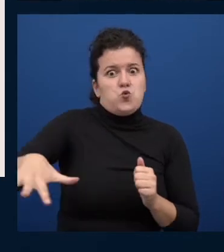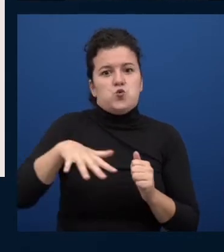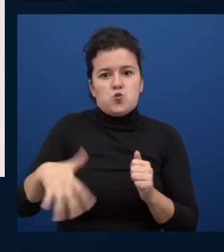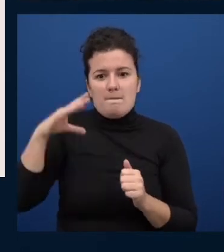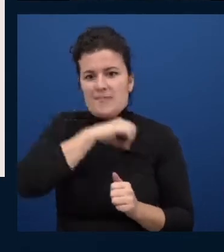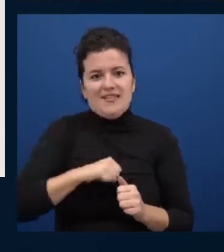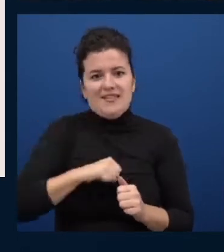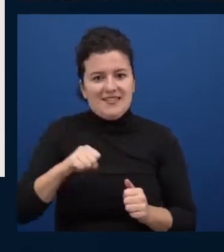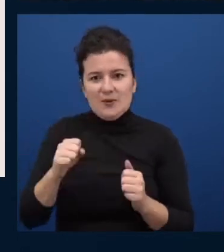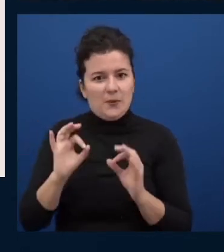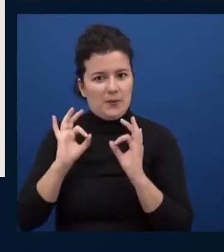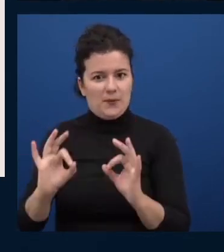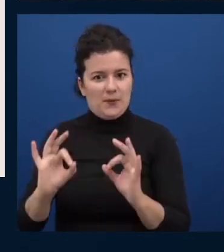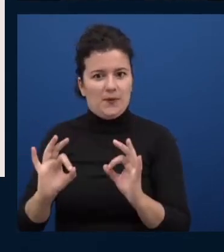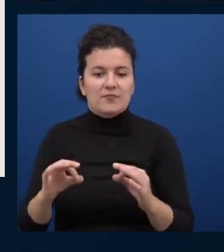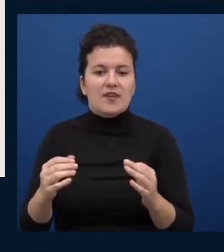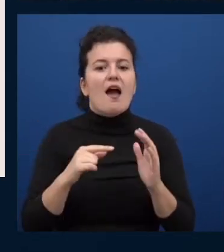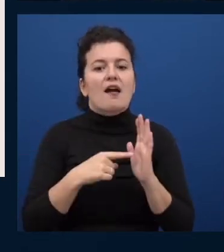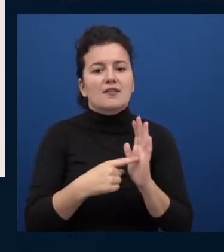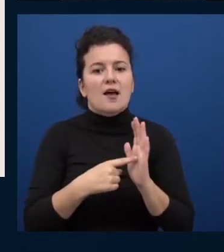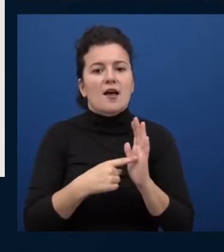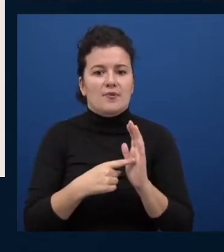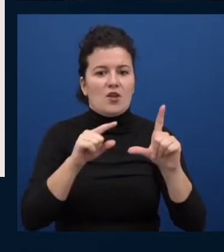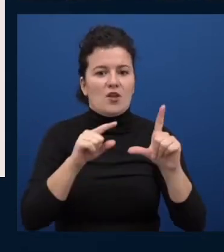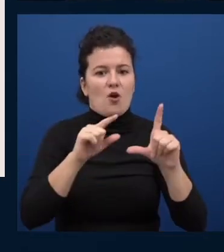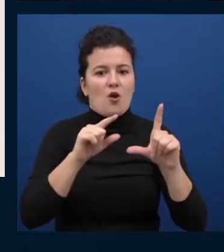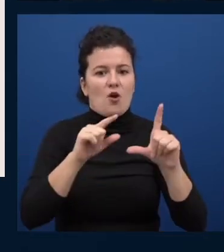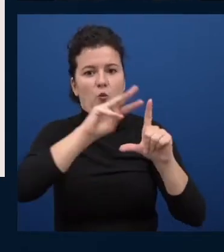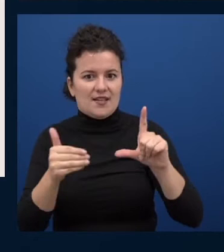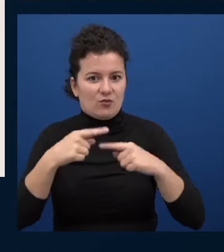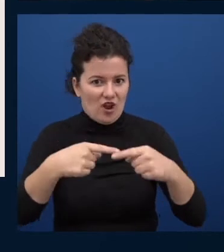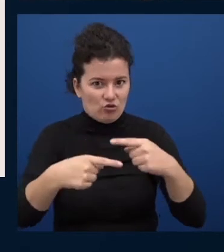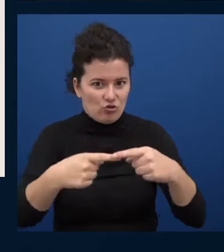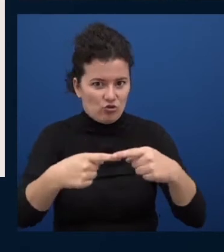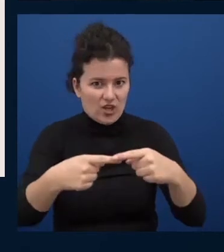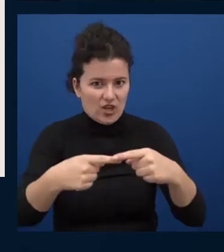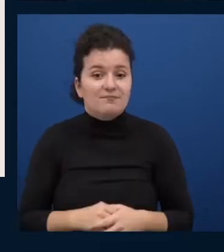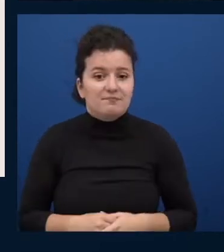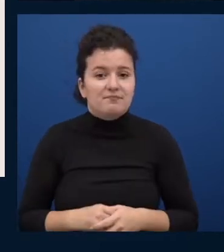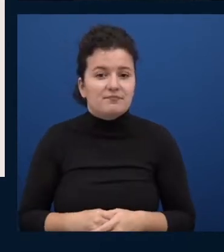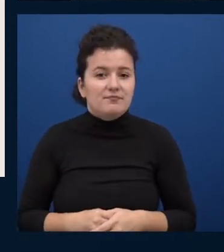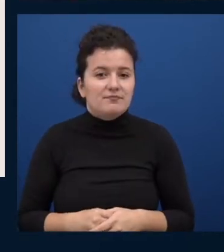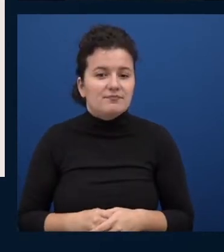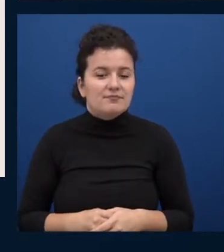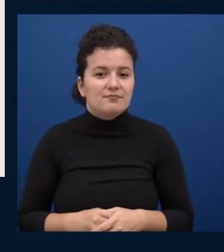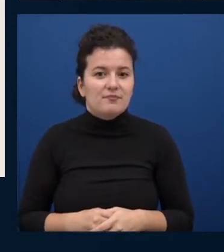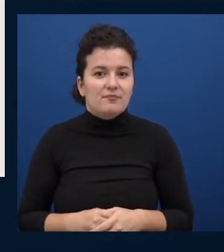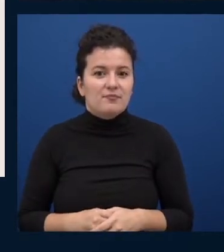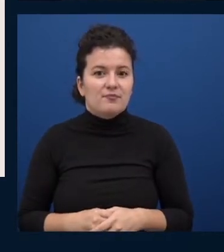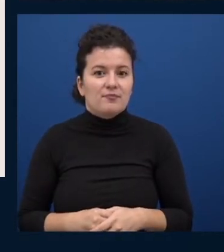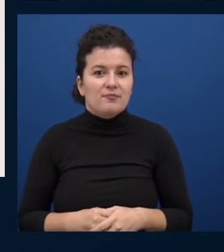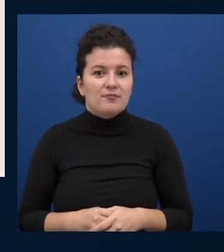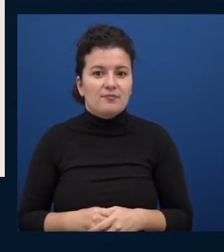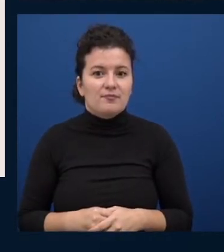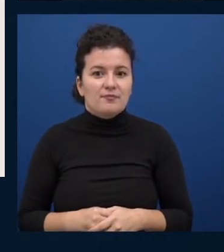all, we have the entire website rendering, which is a really important part of Umbraco. We also need to migrate